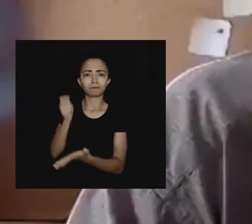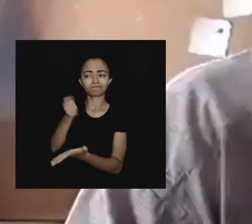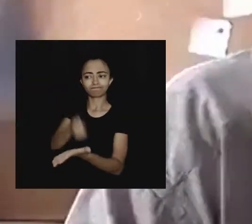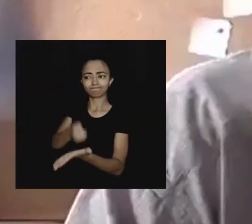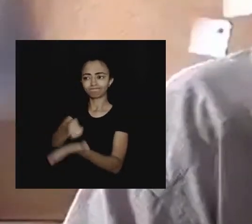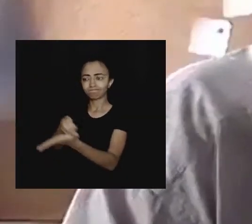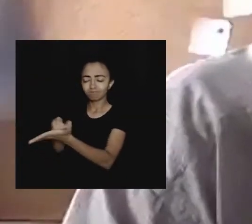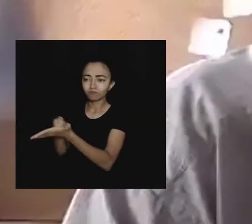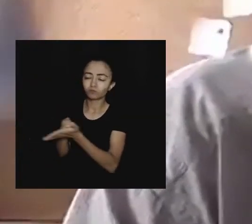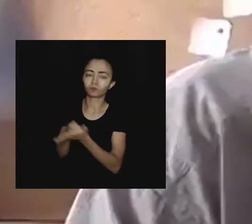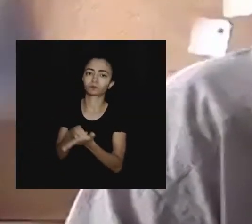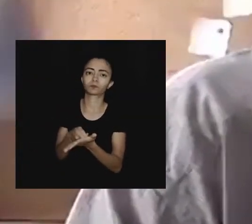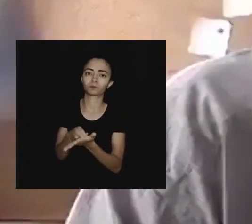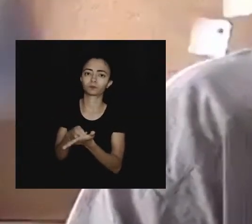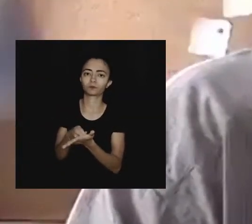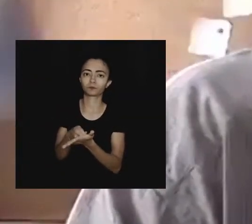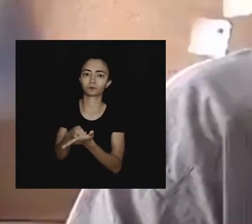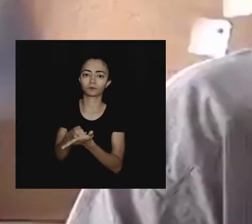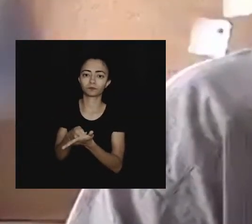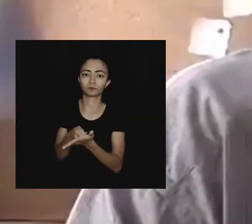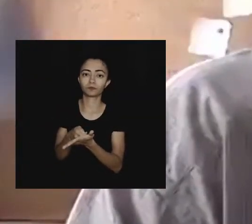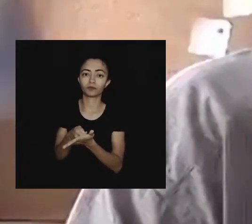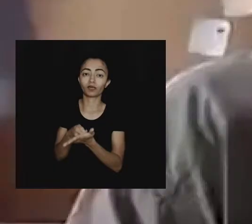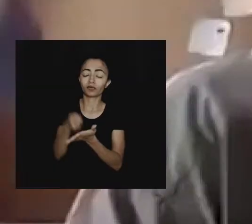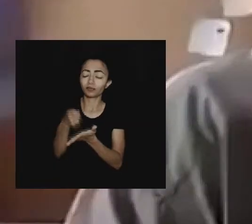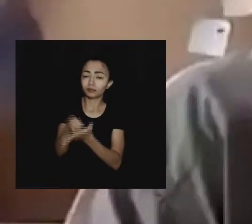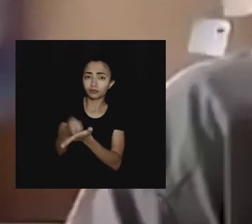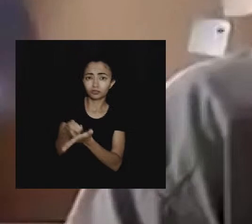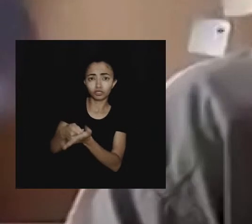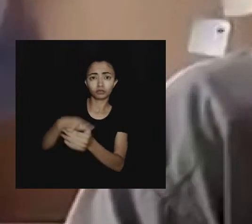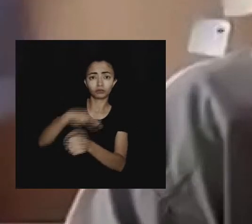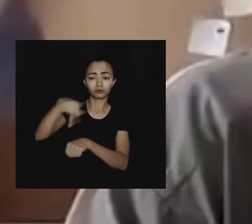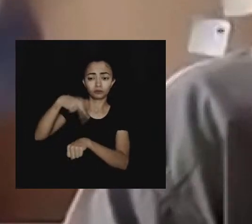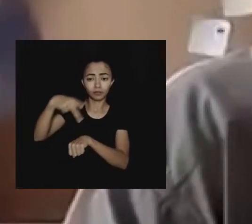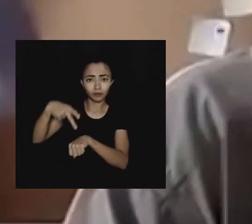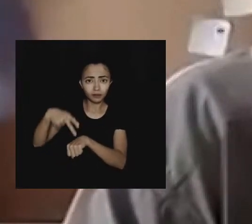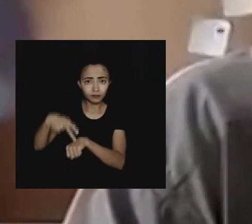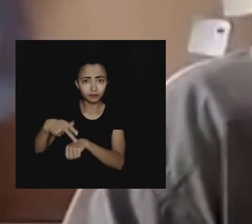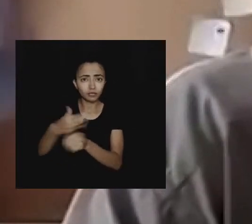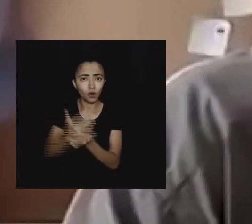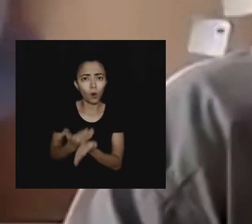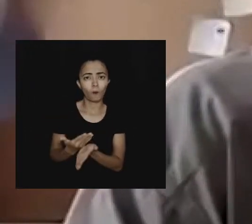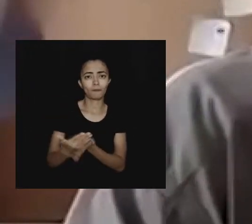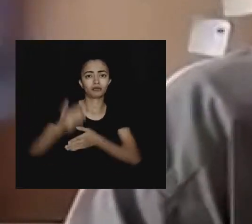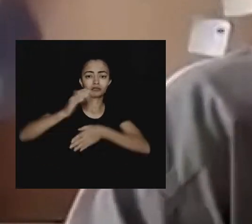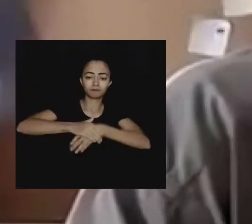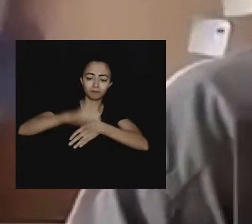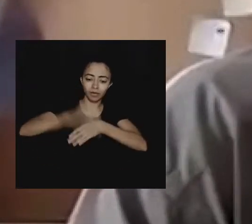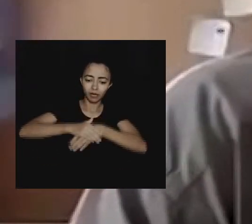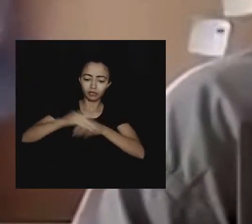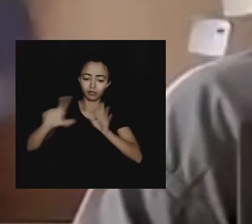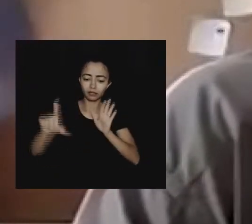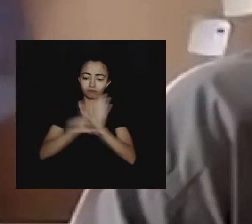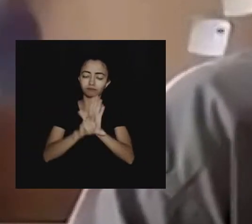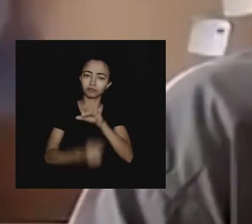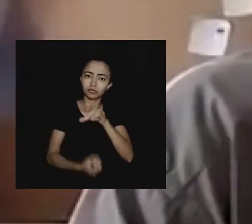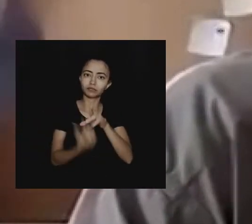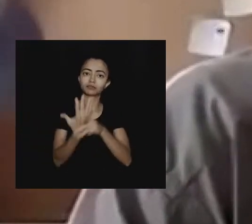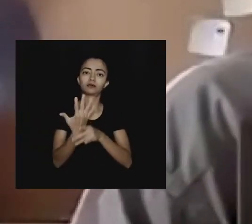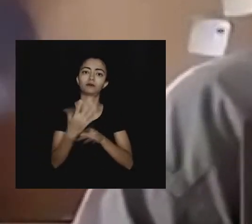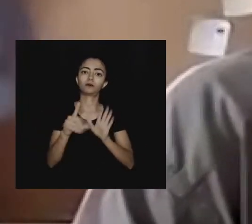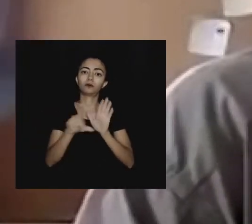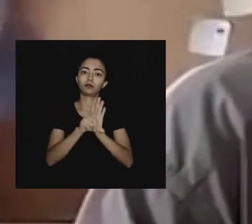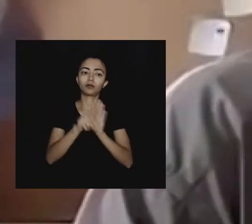demands heard, so that you can demand that your country adopts and applies